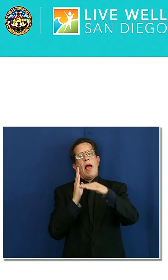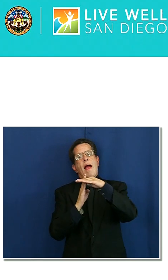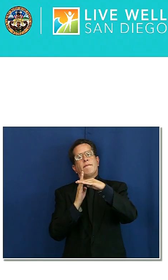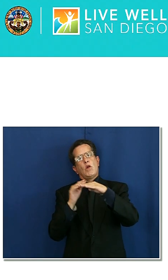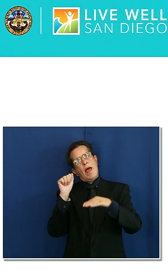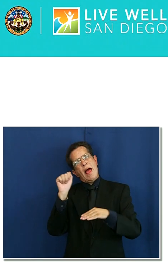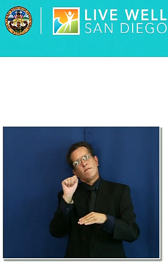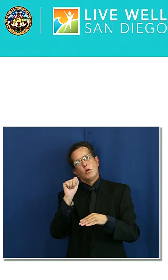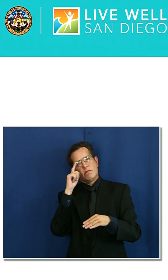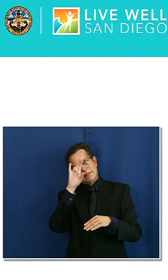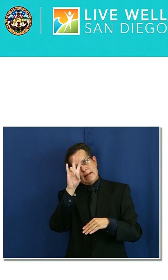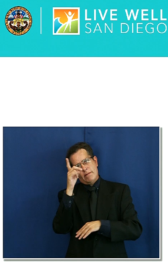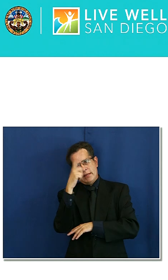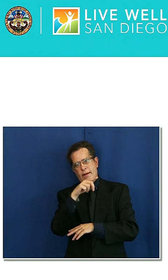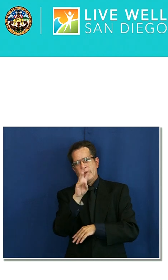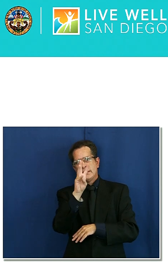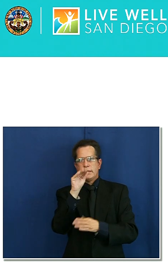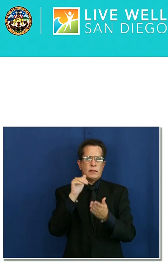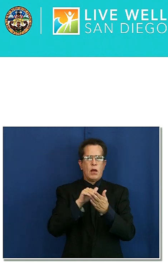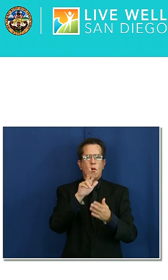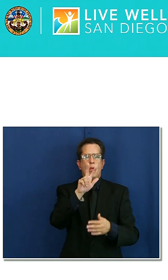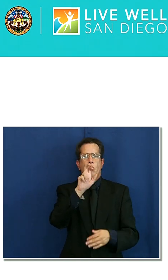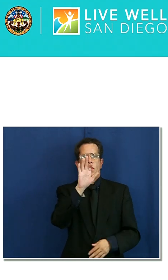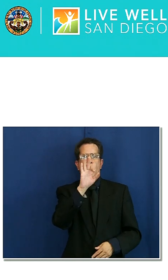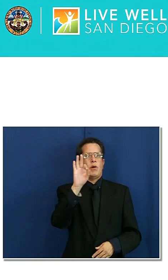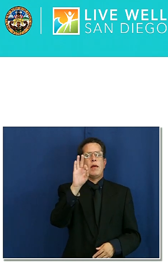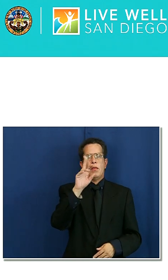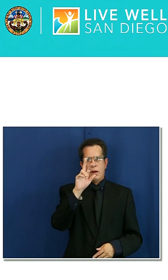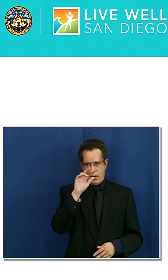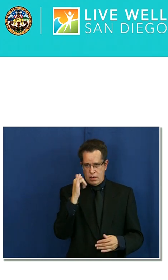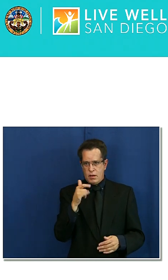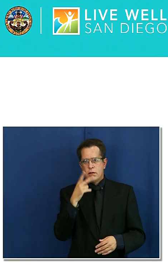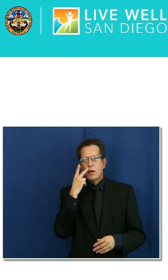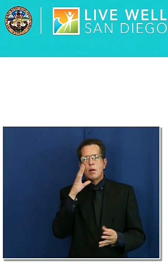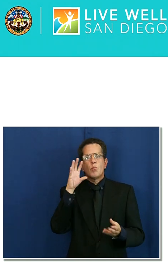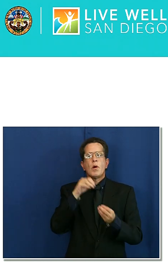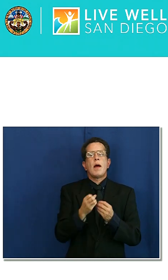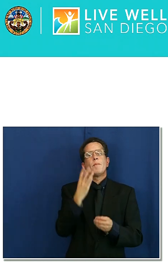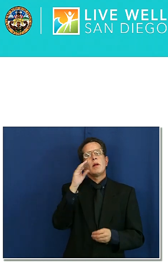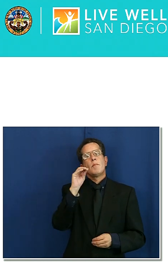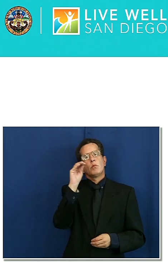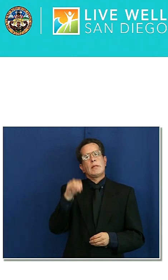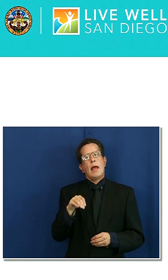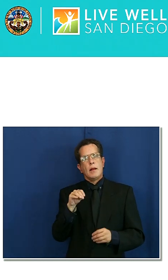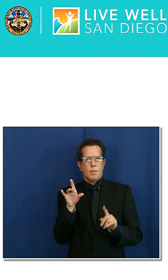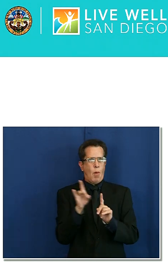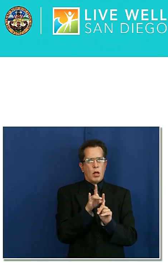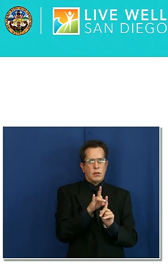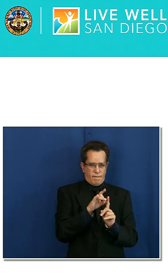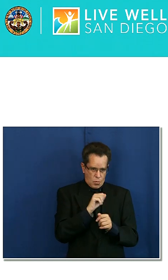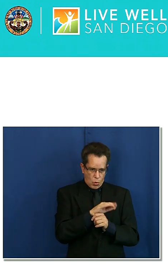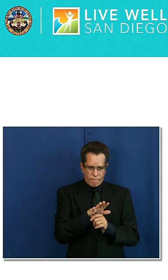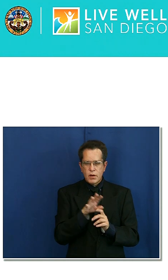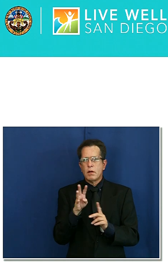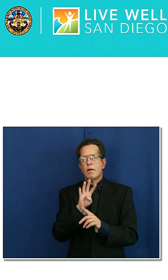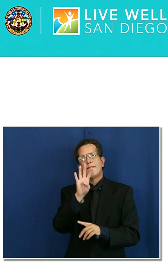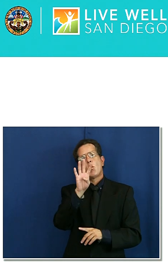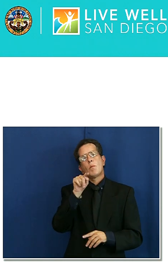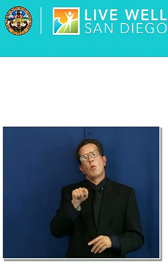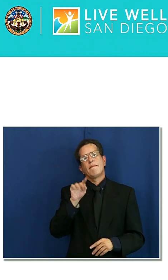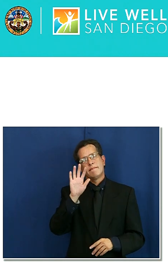daily tests is 6,339. Percentage of positive is 4.5, and again, total tests reported just